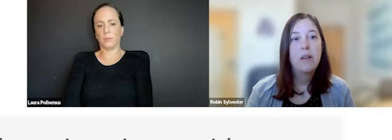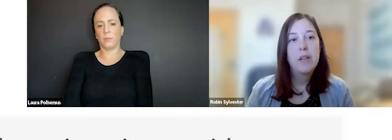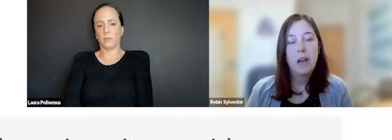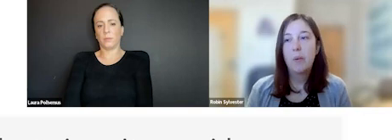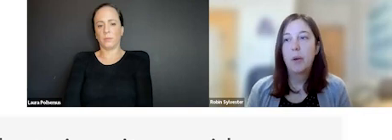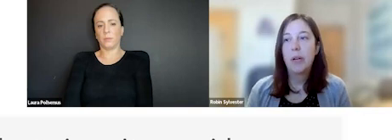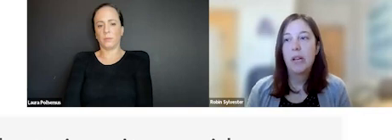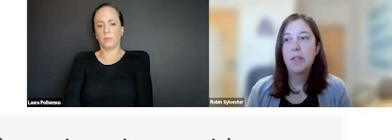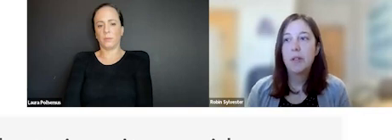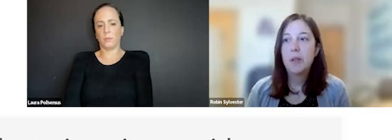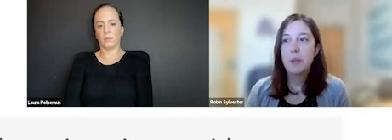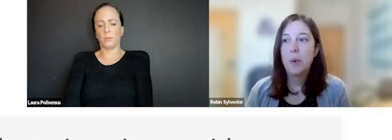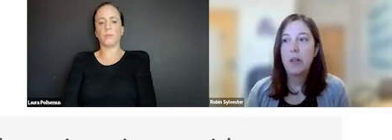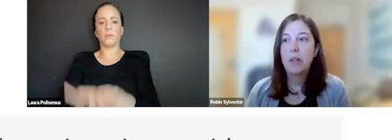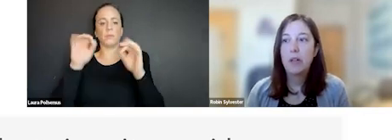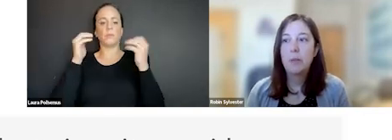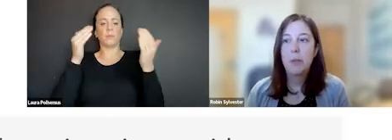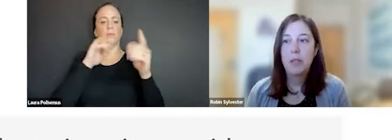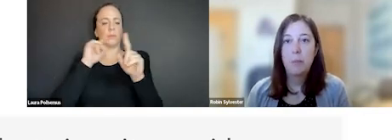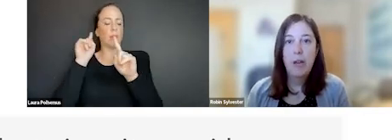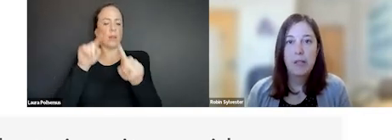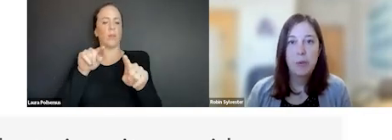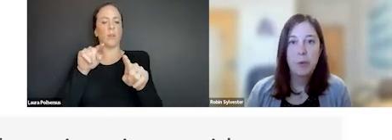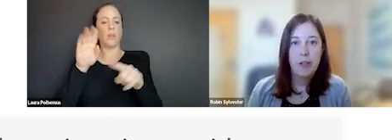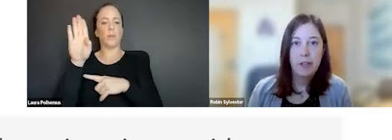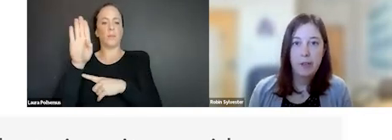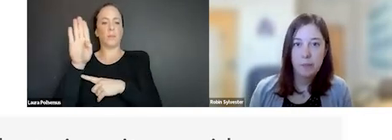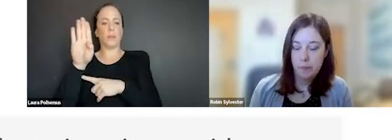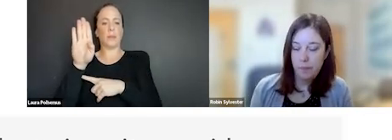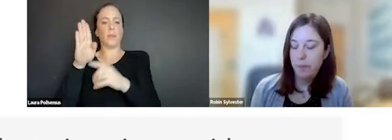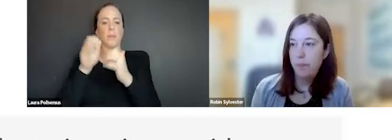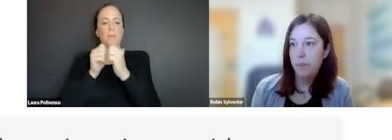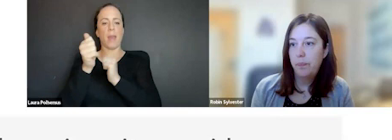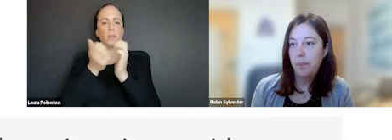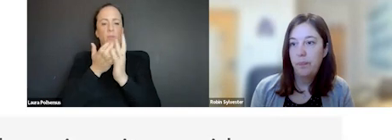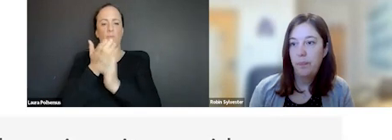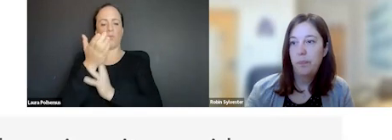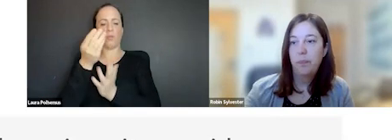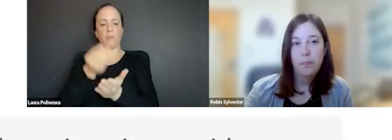Okay, and I will go ahead and answer. This one is B, pass-through funding.